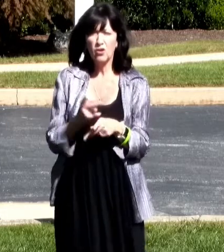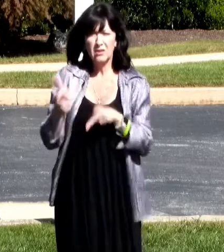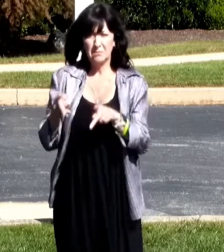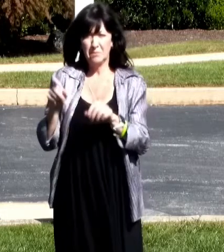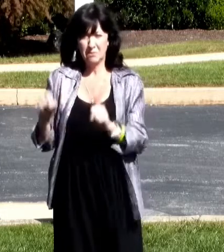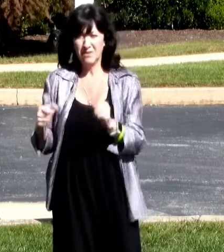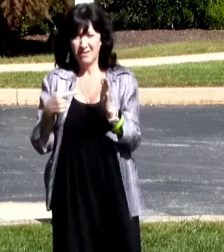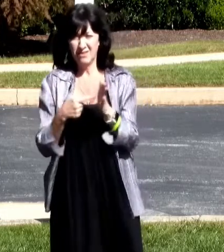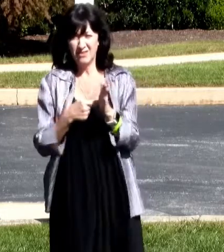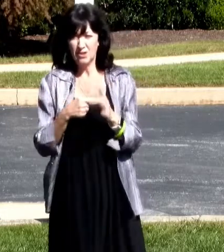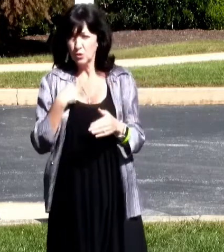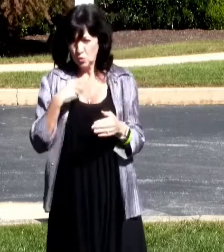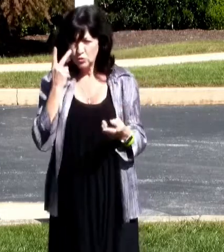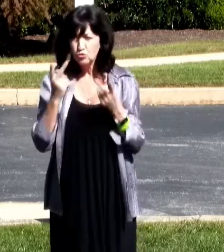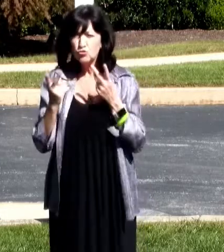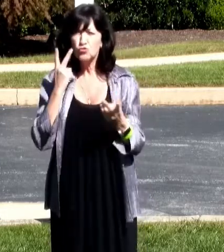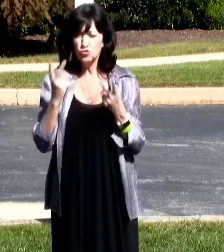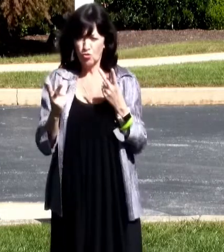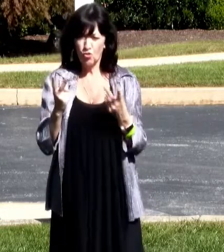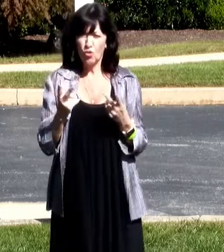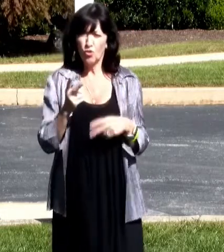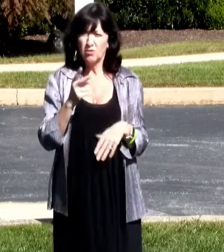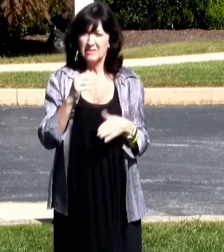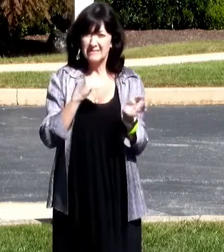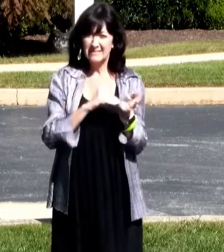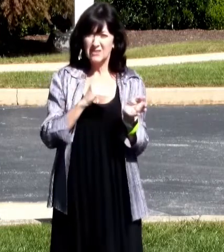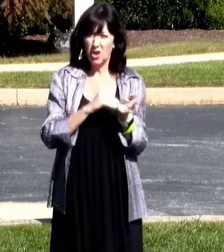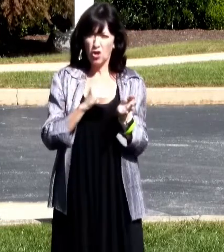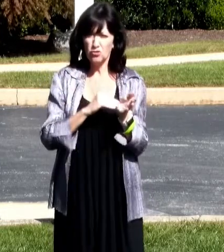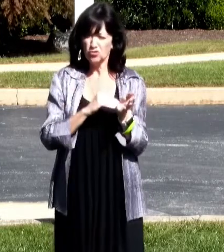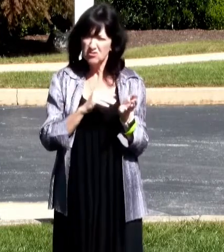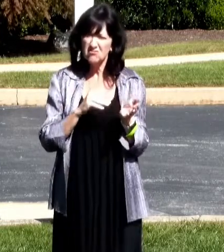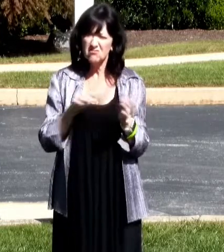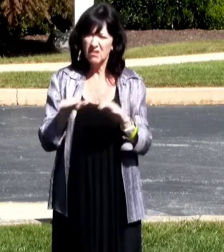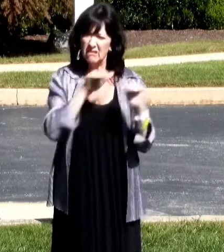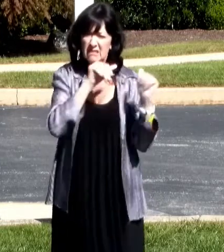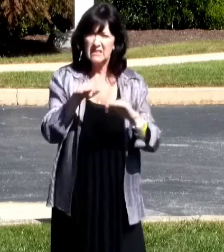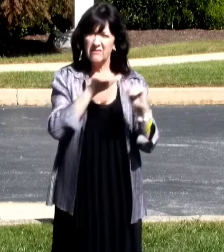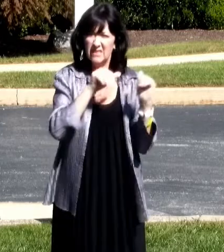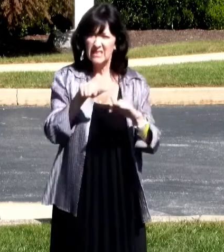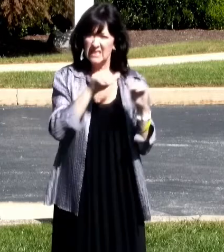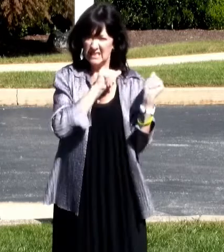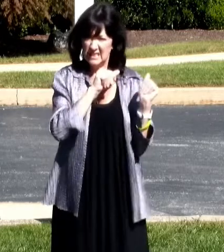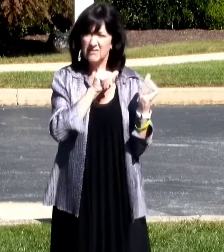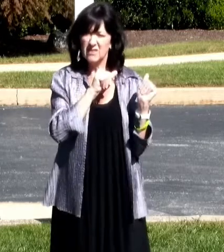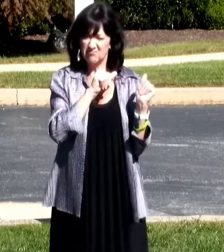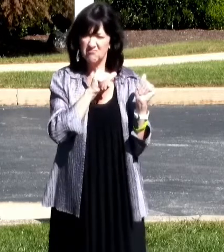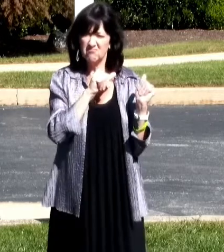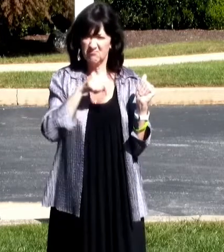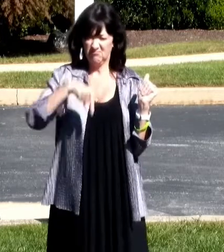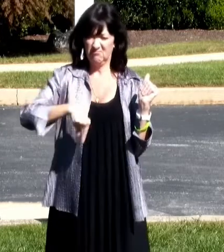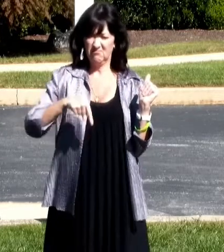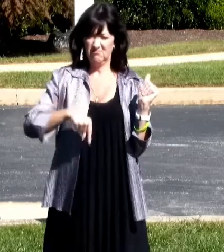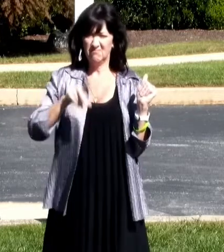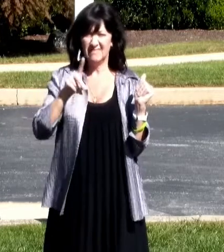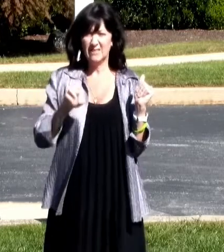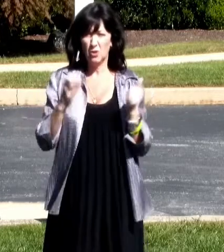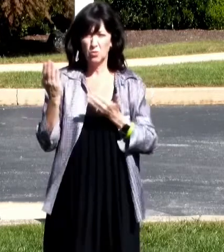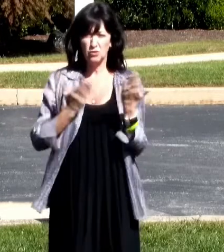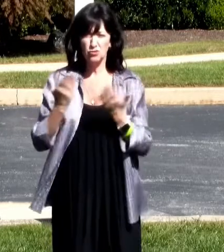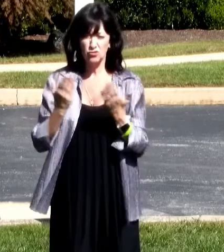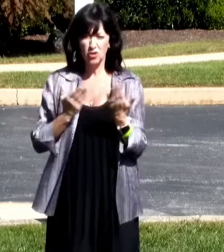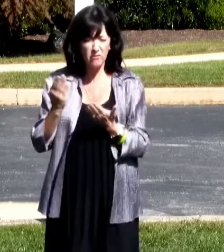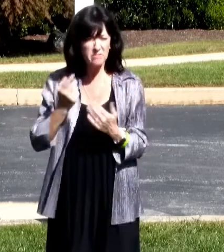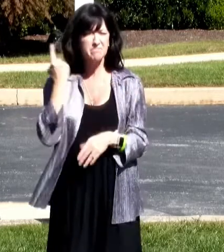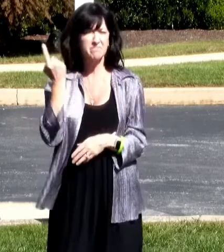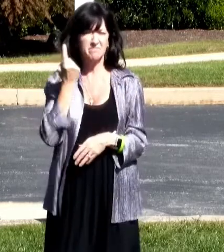state of Delaware at an alarming rate. We knew that primary care doctors were moving to concierge service, and we knew that the best